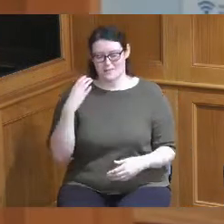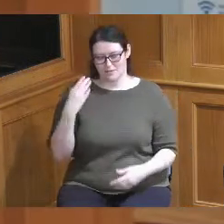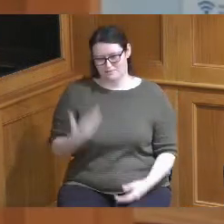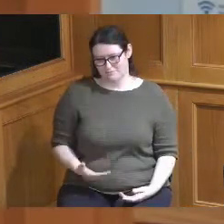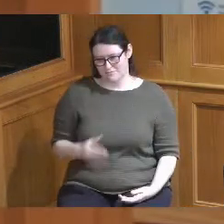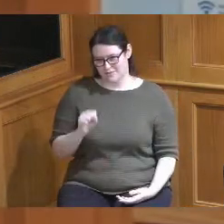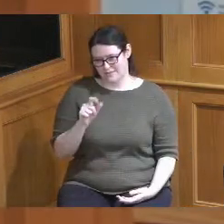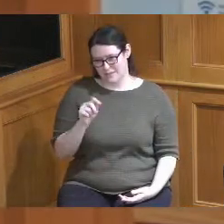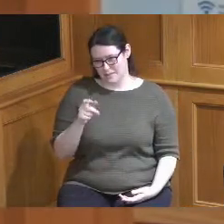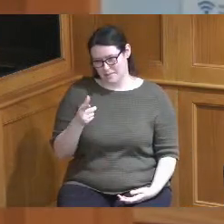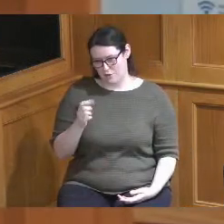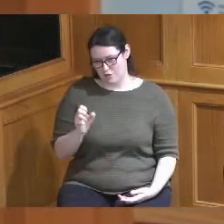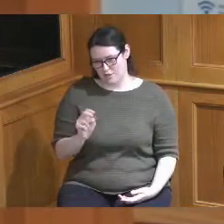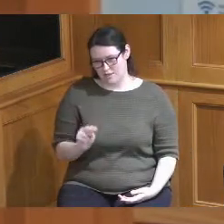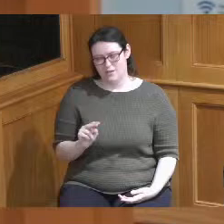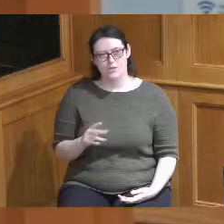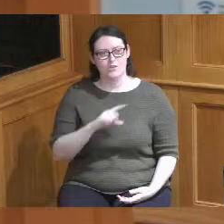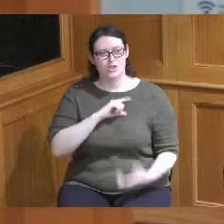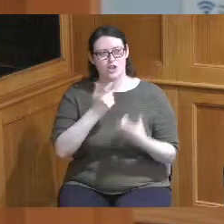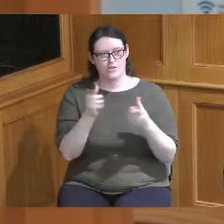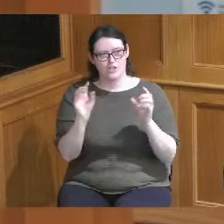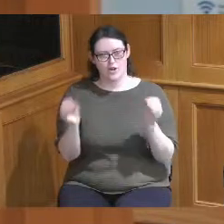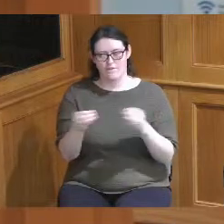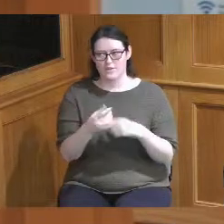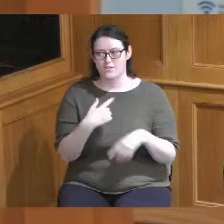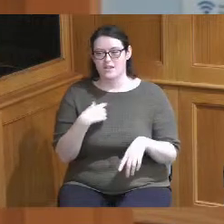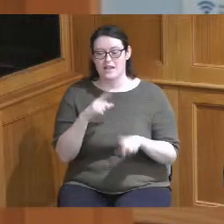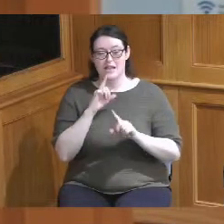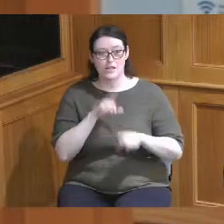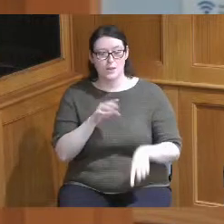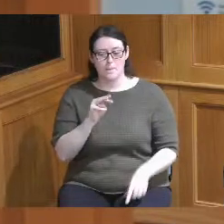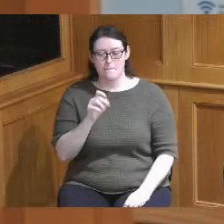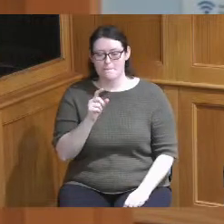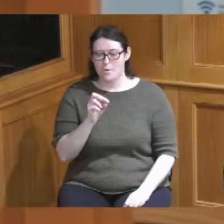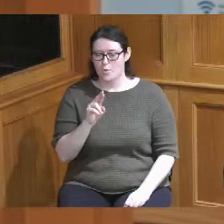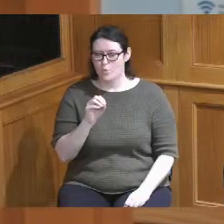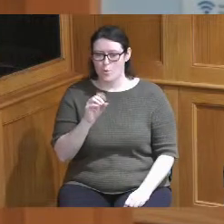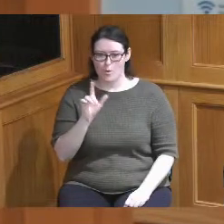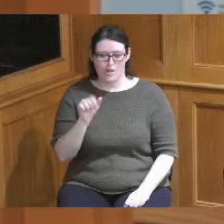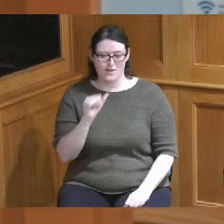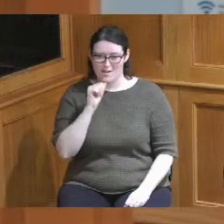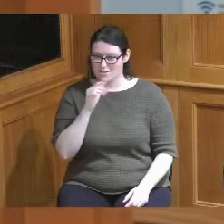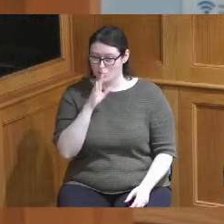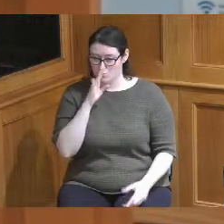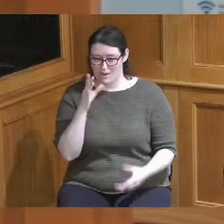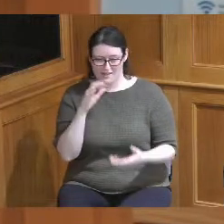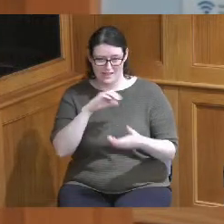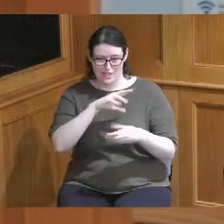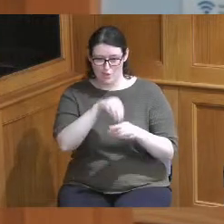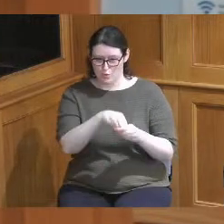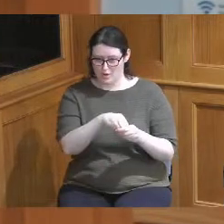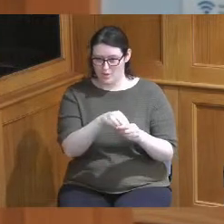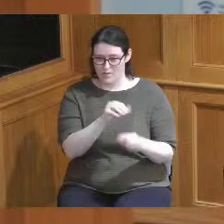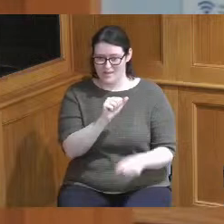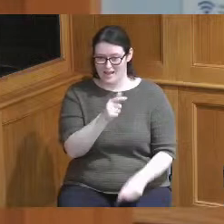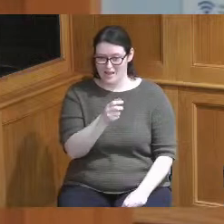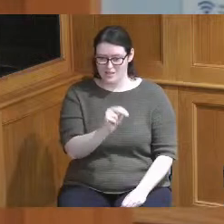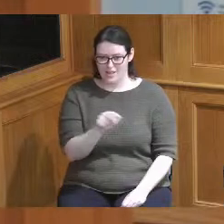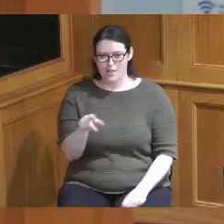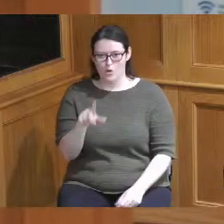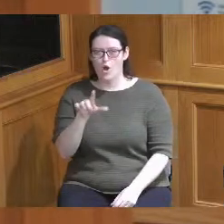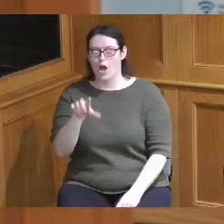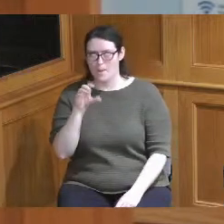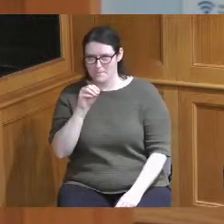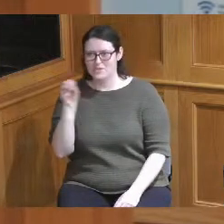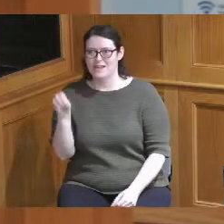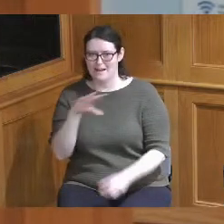with the Sheriff's Office. To kind of answer your question, while Motorola doesn't directly integrate with our Axon product, they are 100% part of what